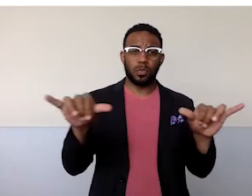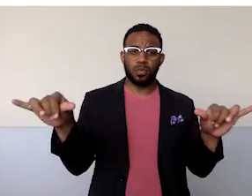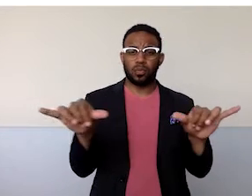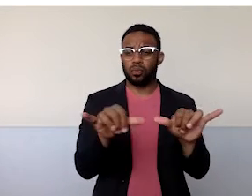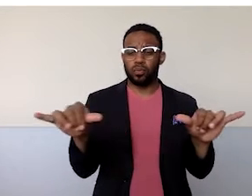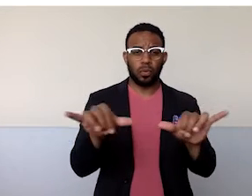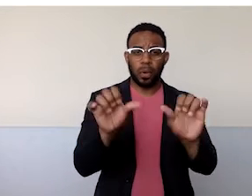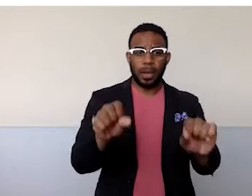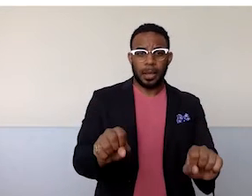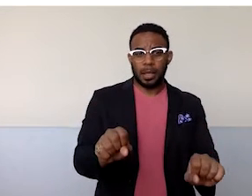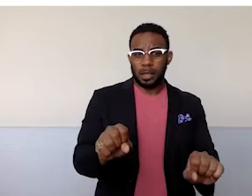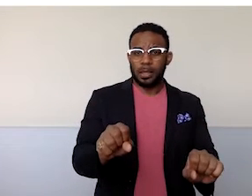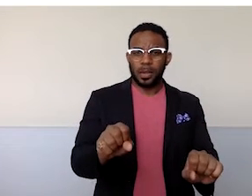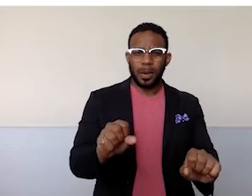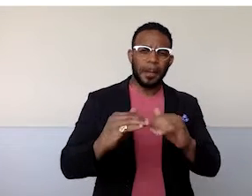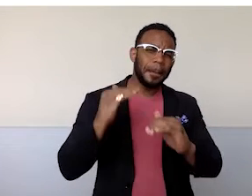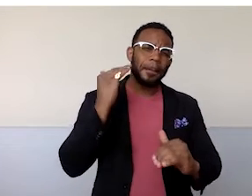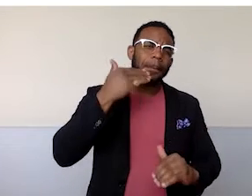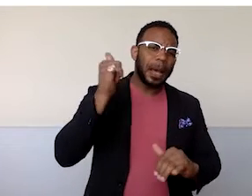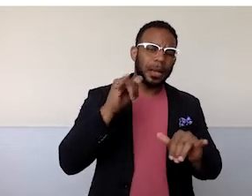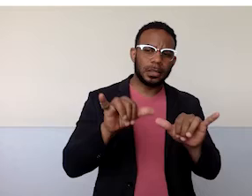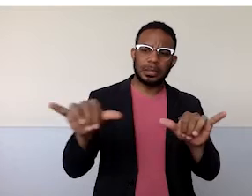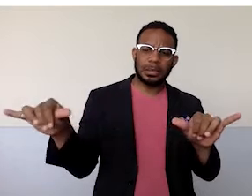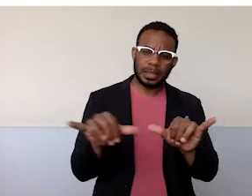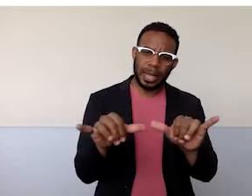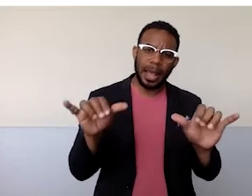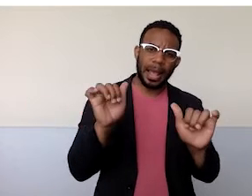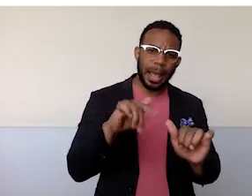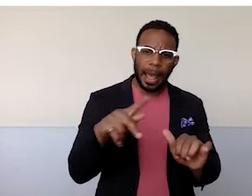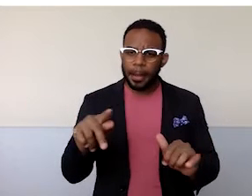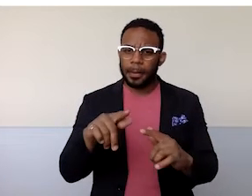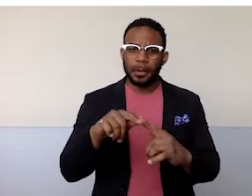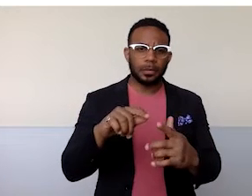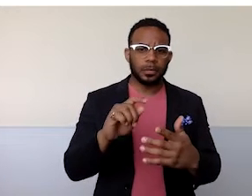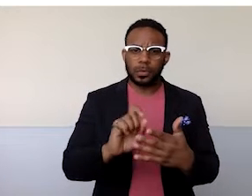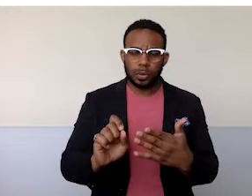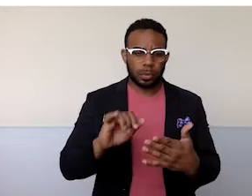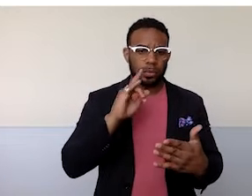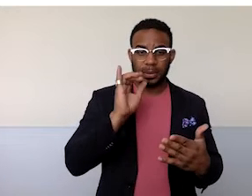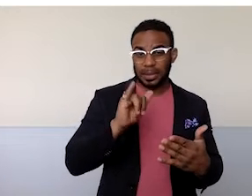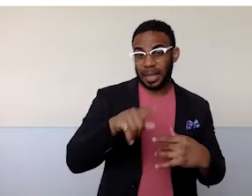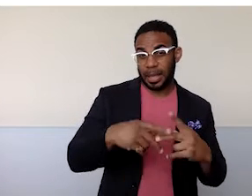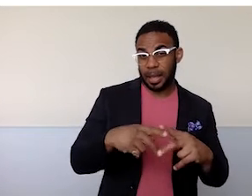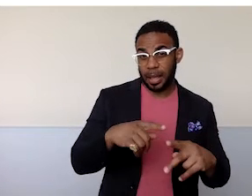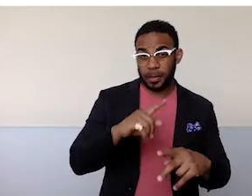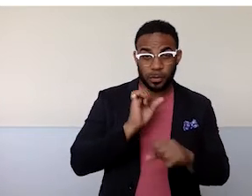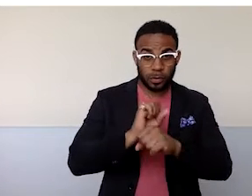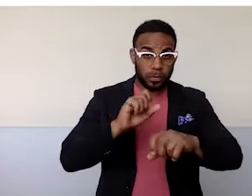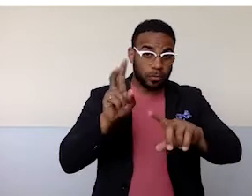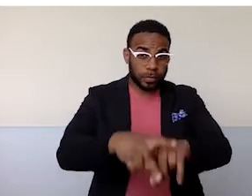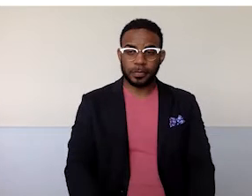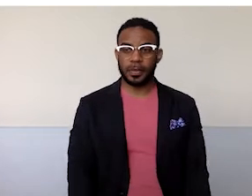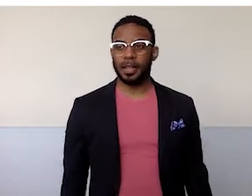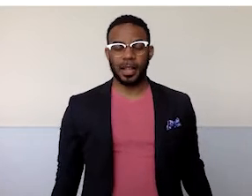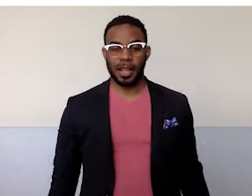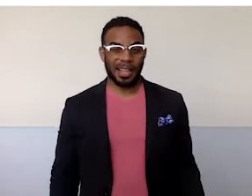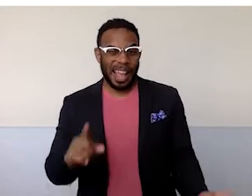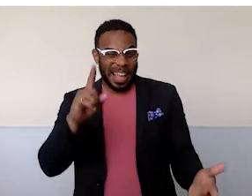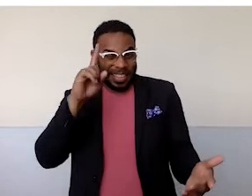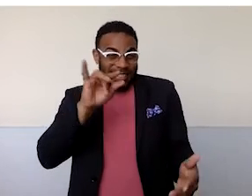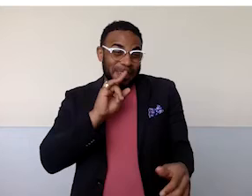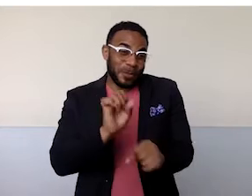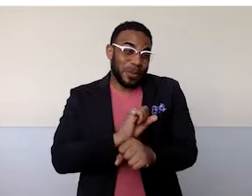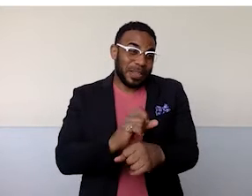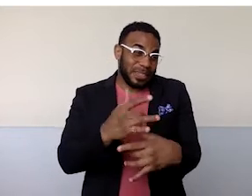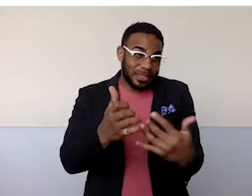so you're able to scale an application because it's hosted in two different places. And I think that's